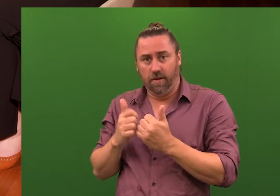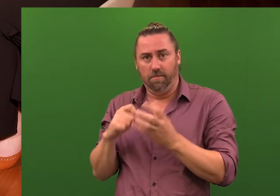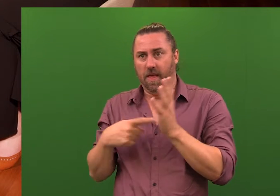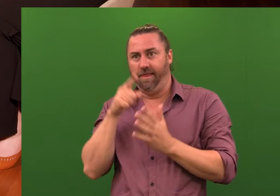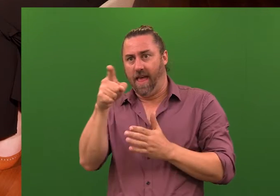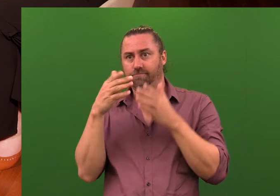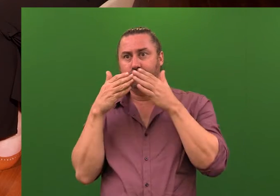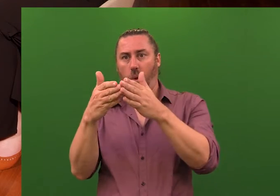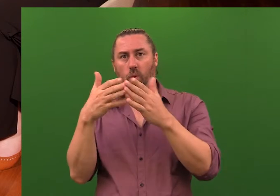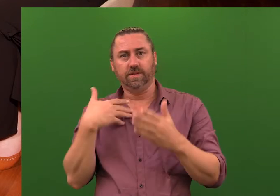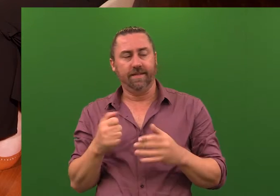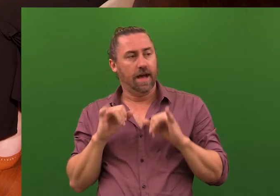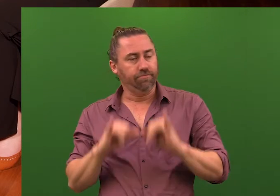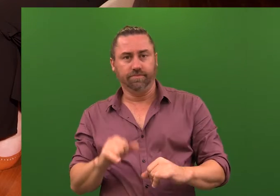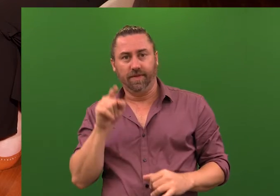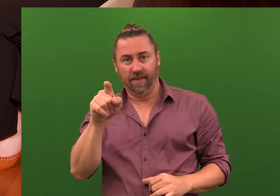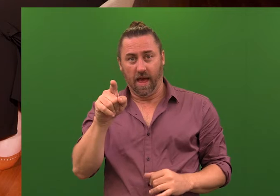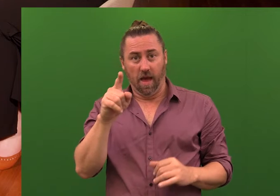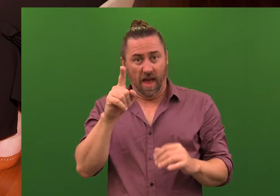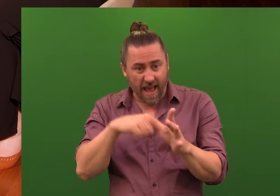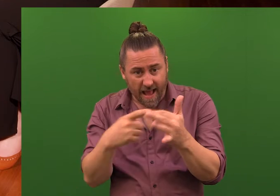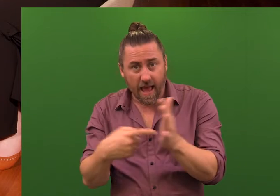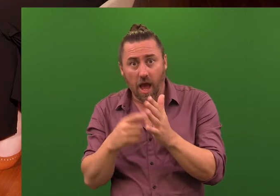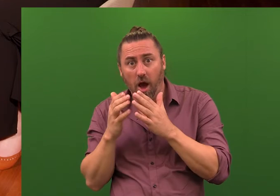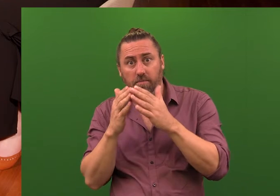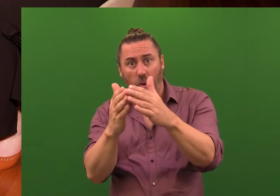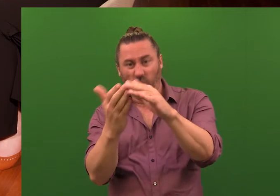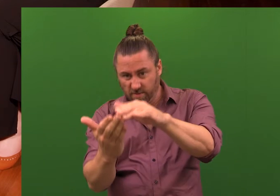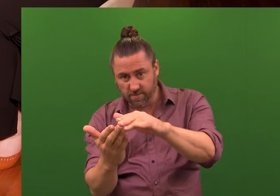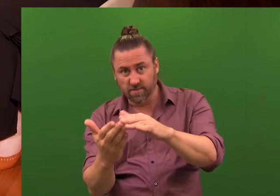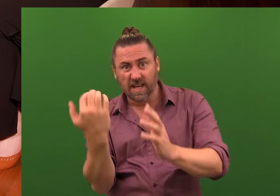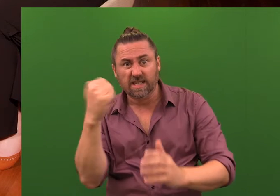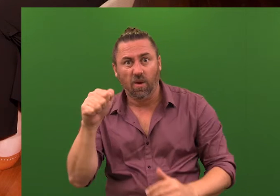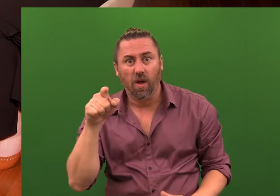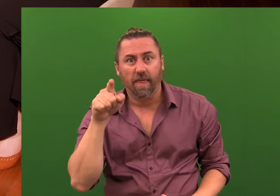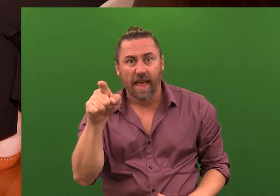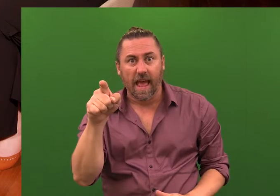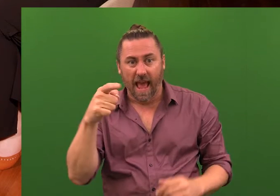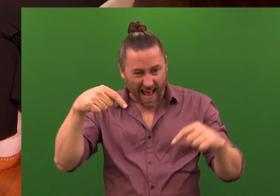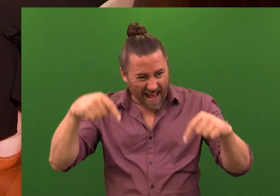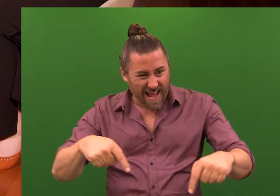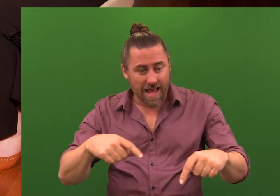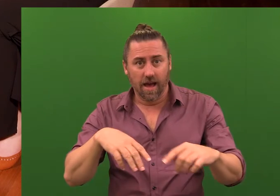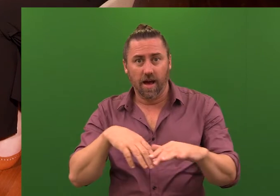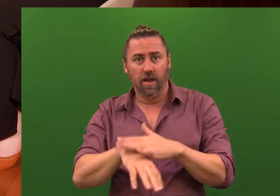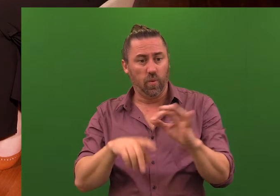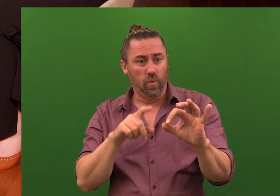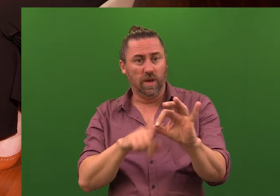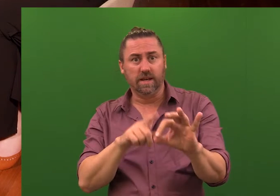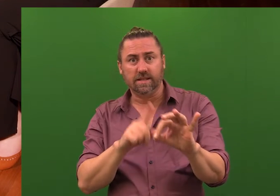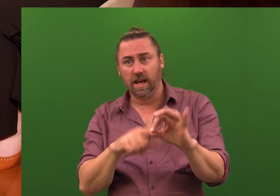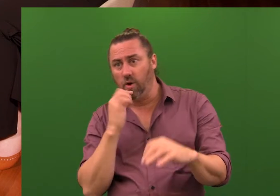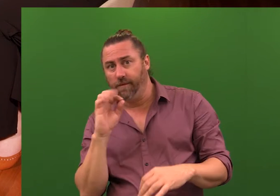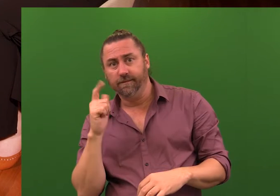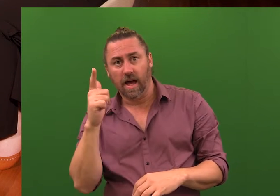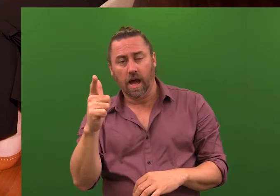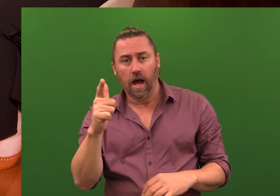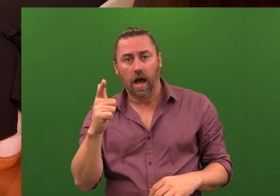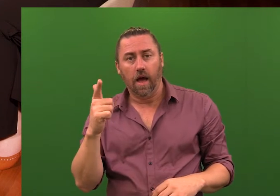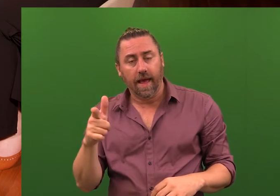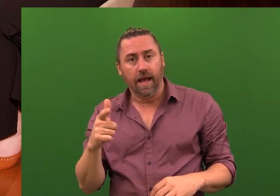So anyway. Yeah. And we'll talk a little bit too about a couple